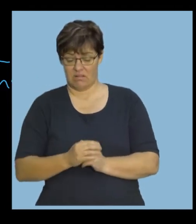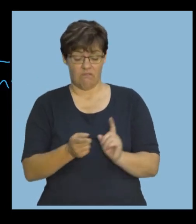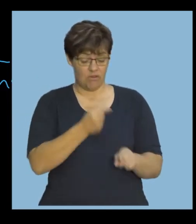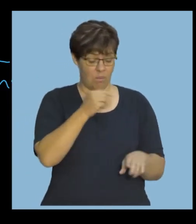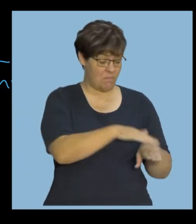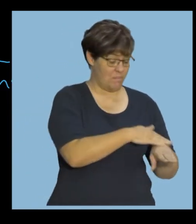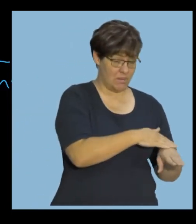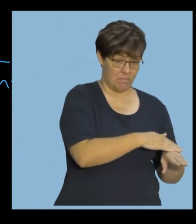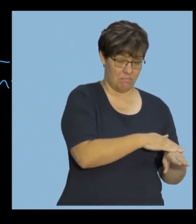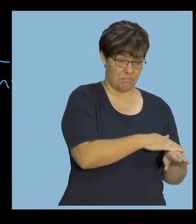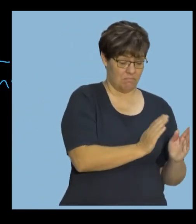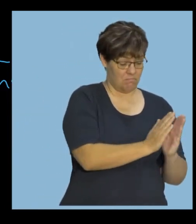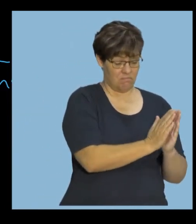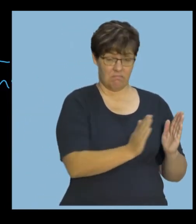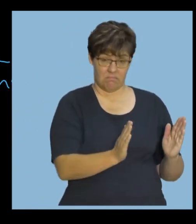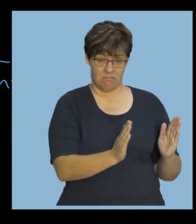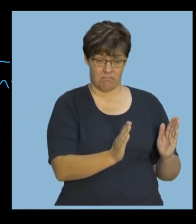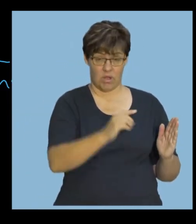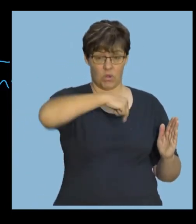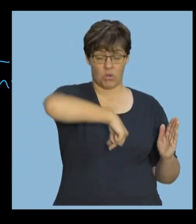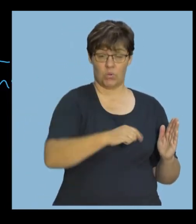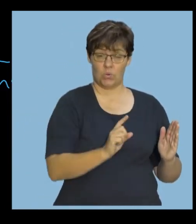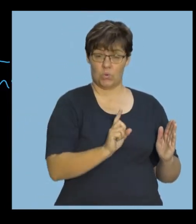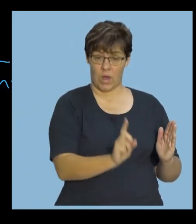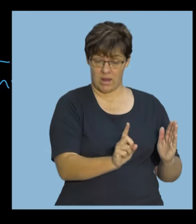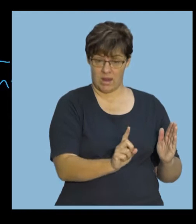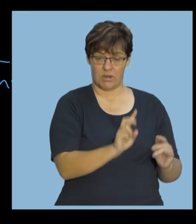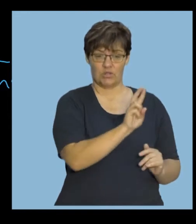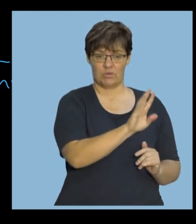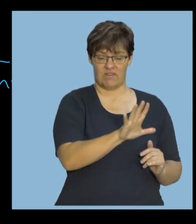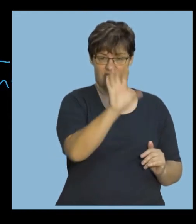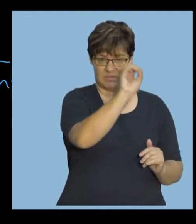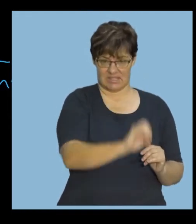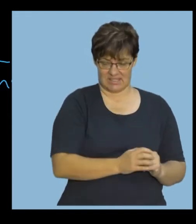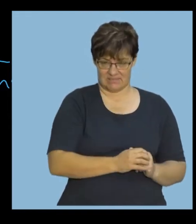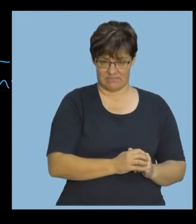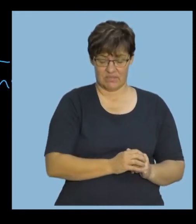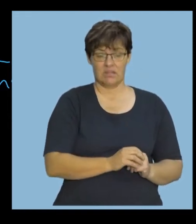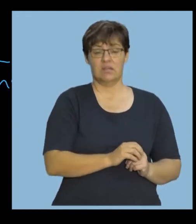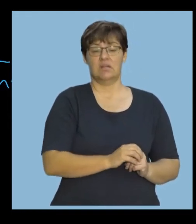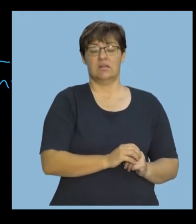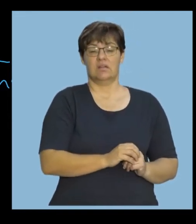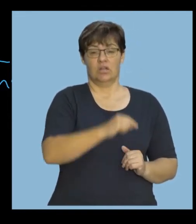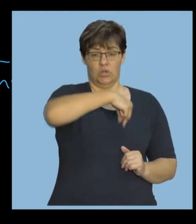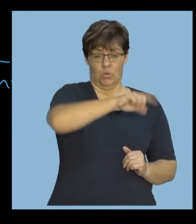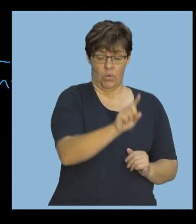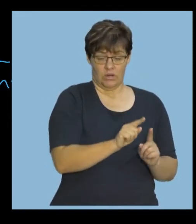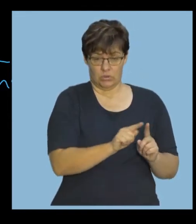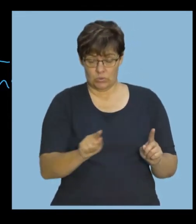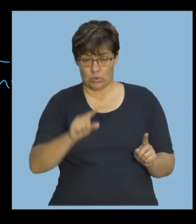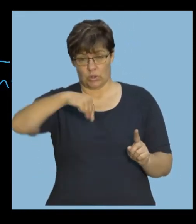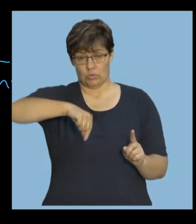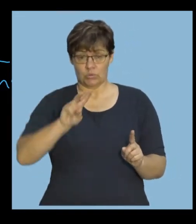minimum to Q1 is 25% of data. From Q1 to Q2 is